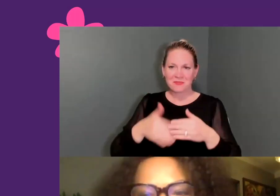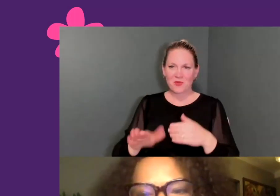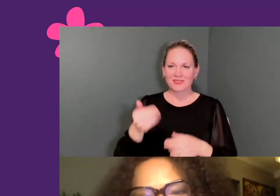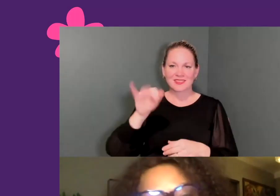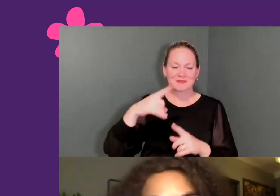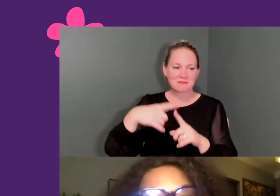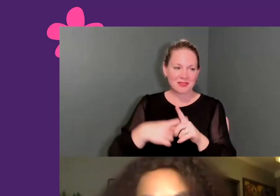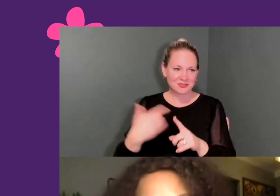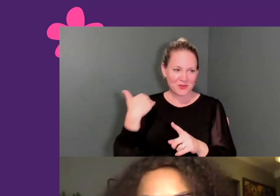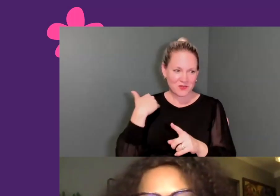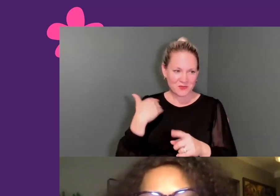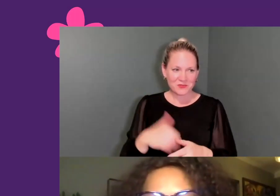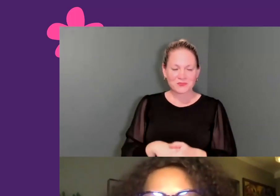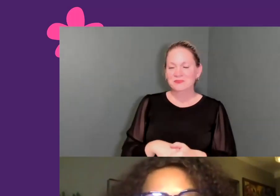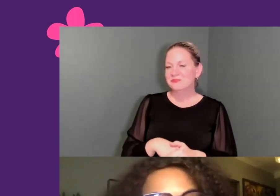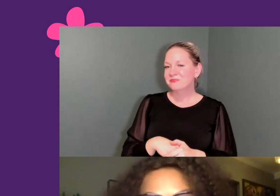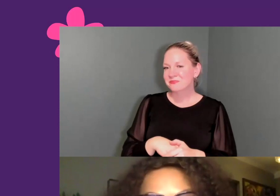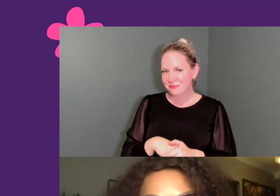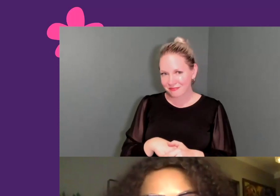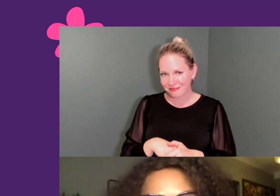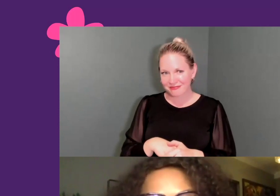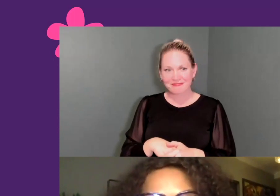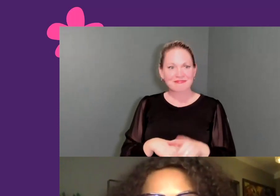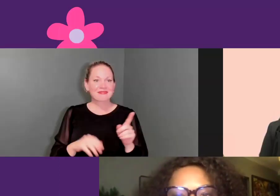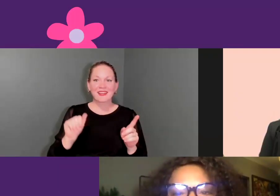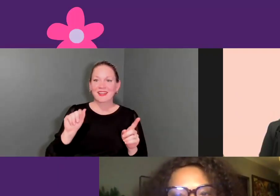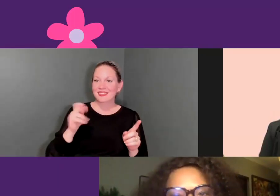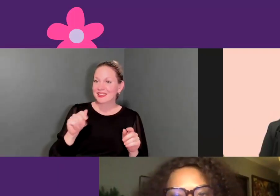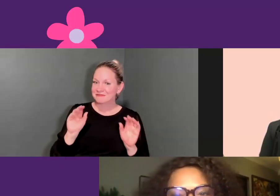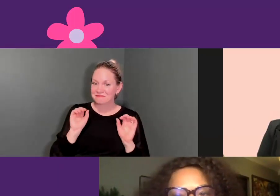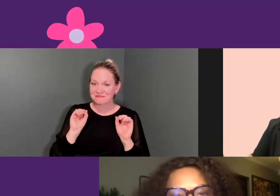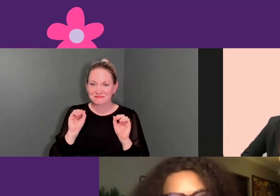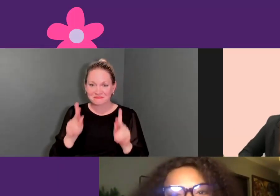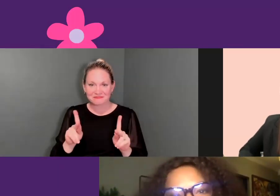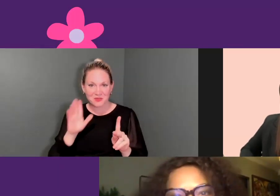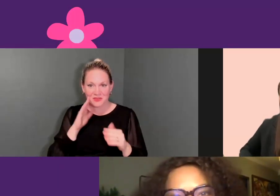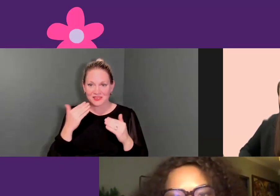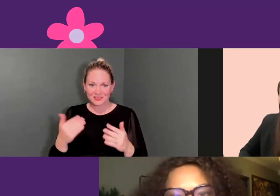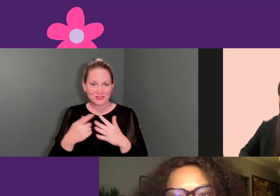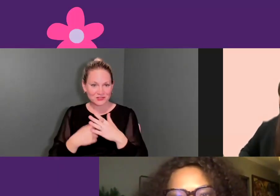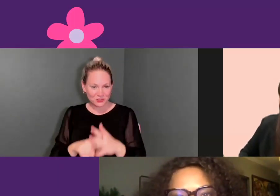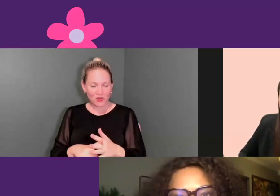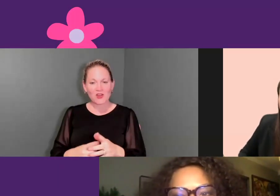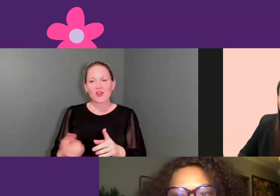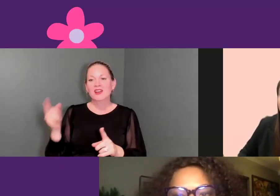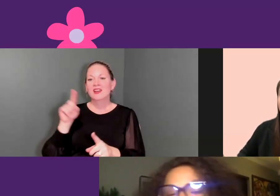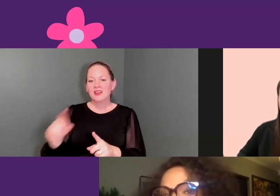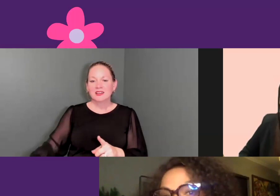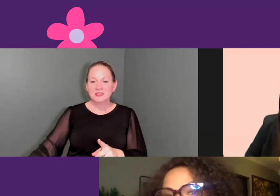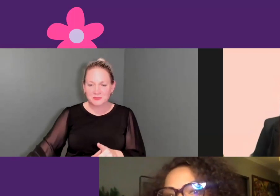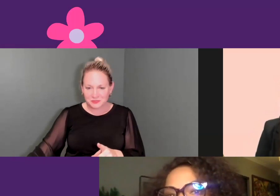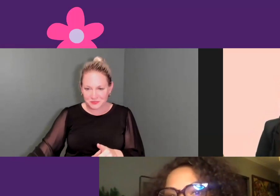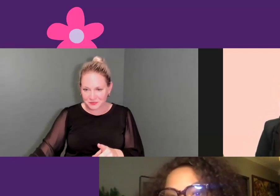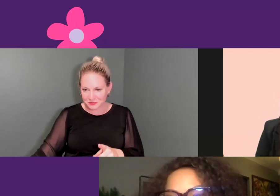Thank you, Allie, and thank you, everyone. Let's dive in. Dr. Hauser, I'm going to start with you to kind of lay the groundwork for our discussion. Since